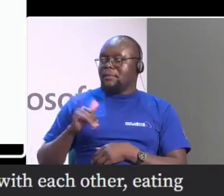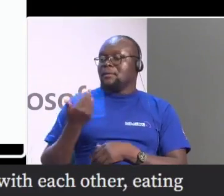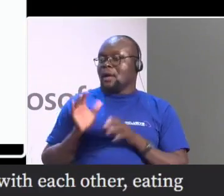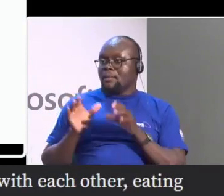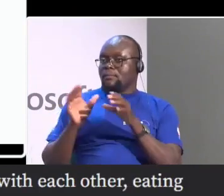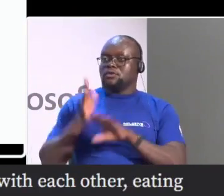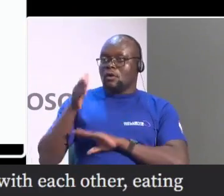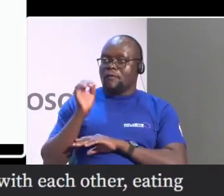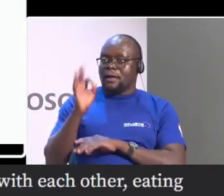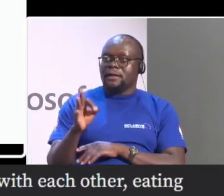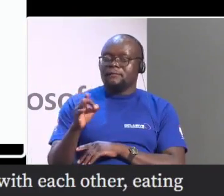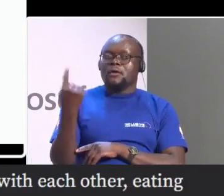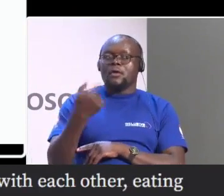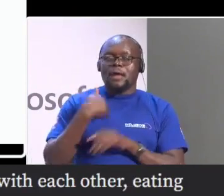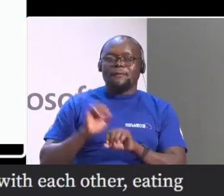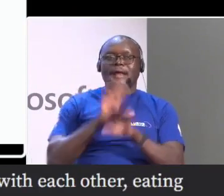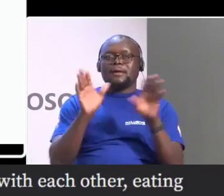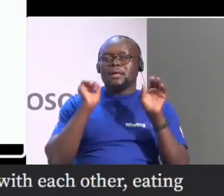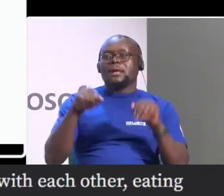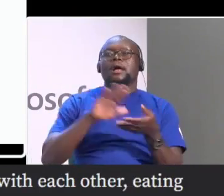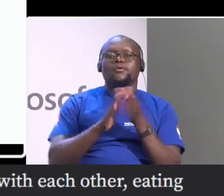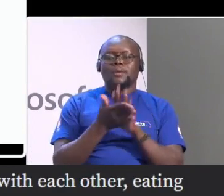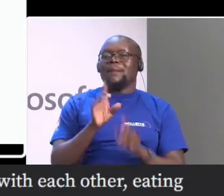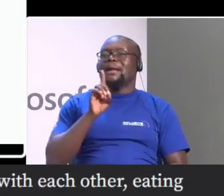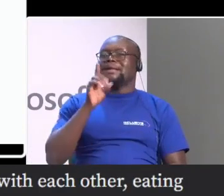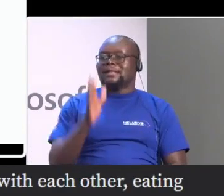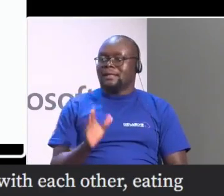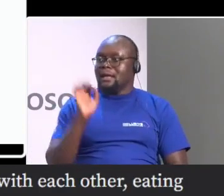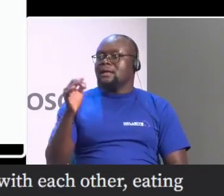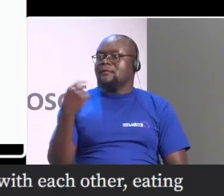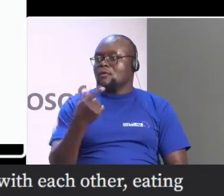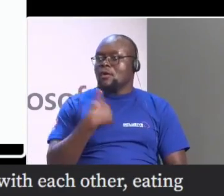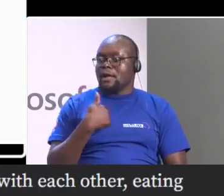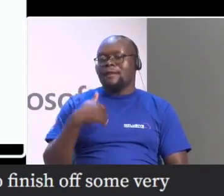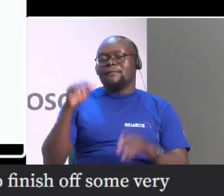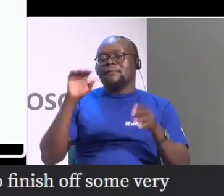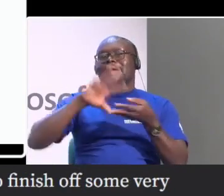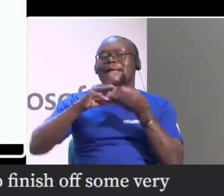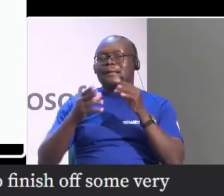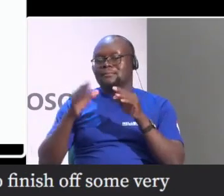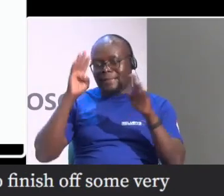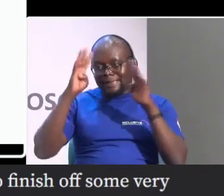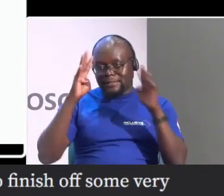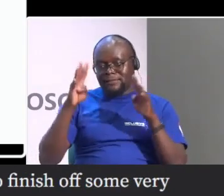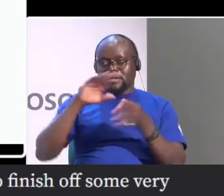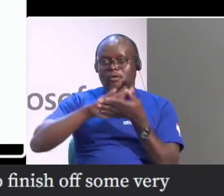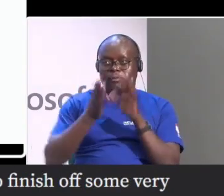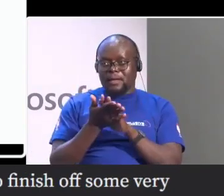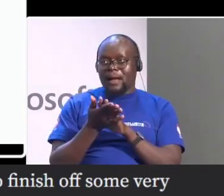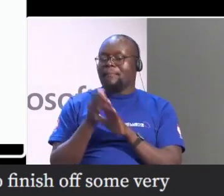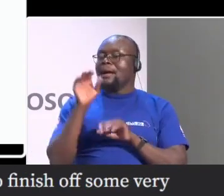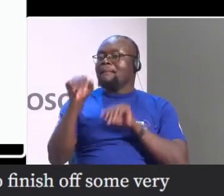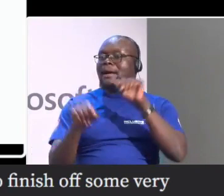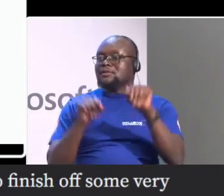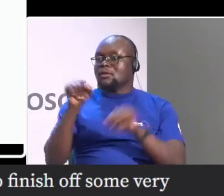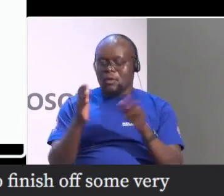pushover. If you only have clarity, you could be a dictator. If you only have creativity, you could be a